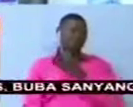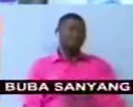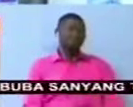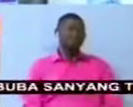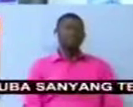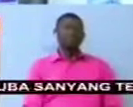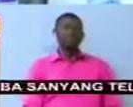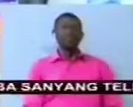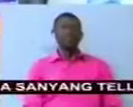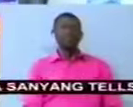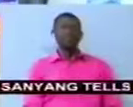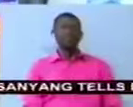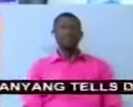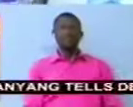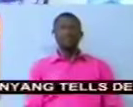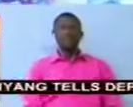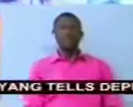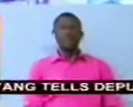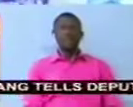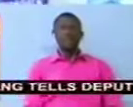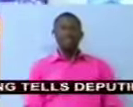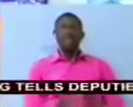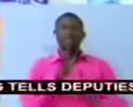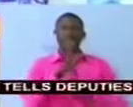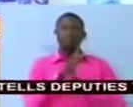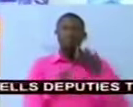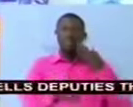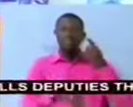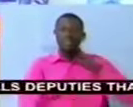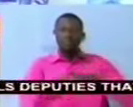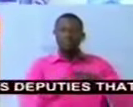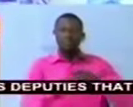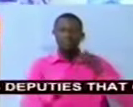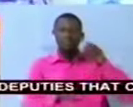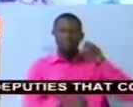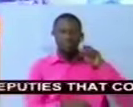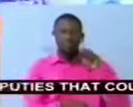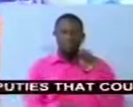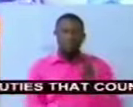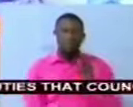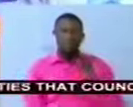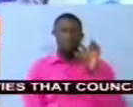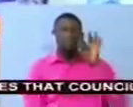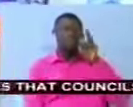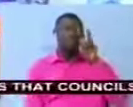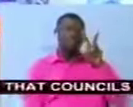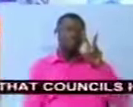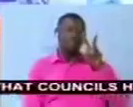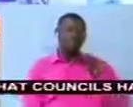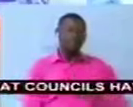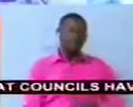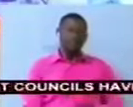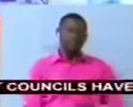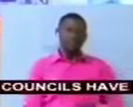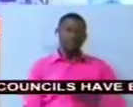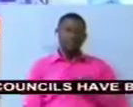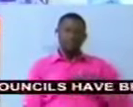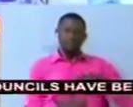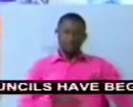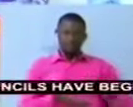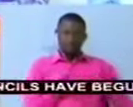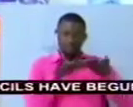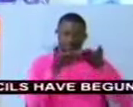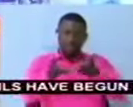Su time tal tele jote. When it's time to sit on the television. Dama gene television ci digi eto bi. I always